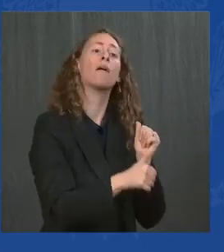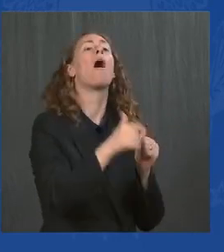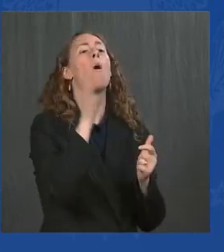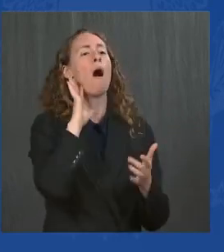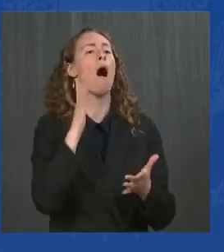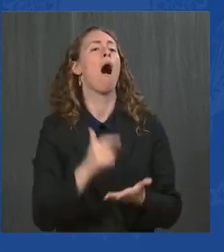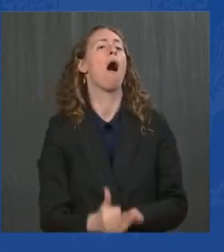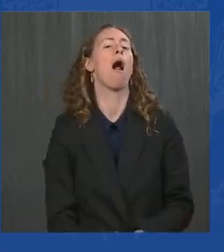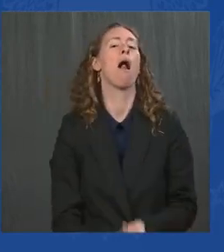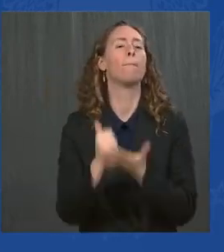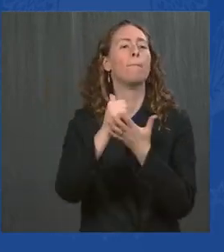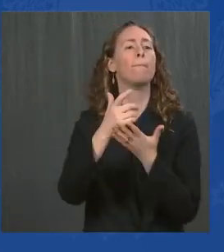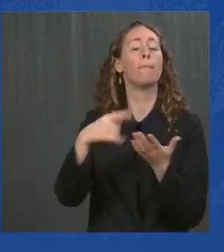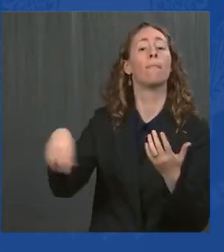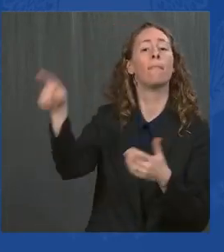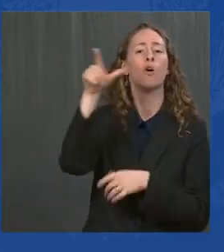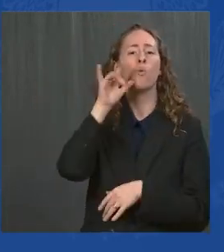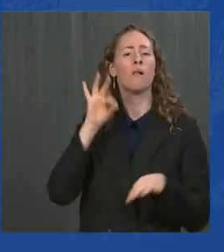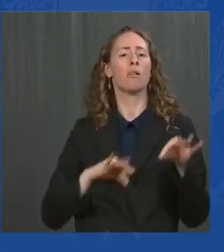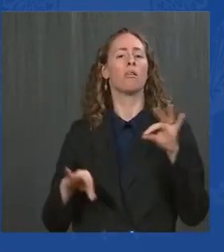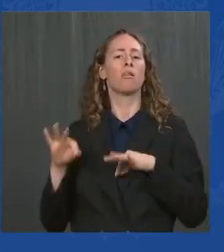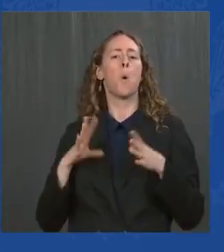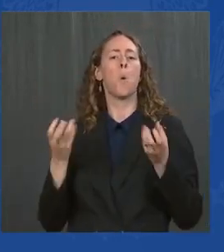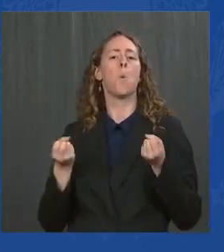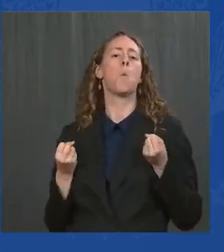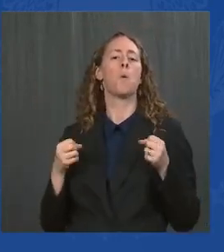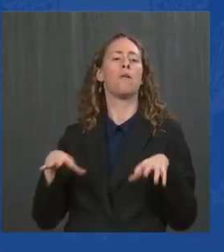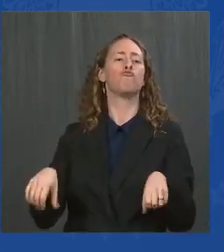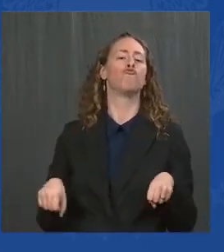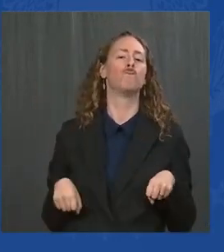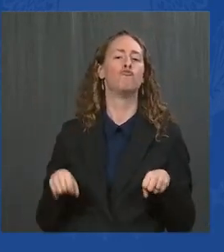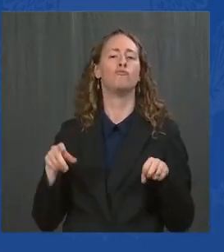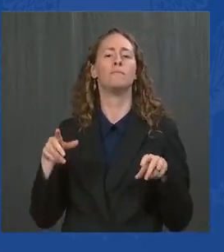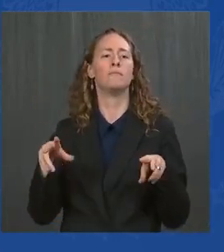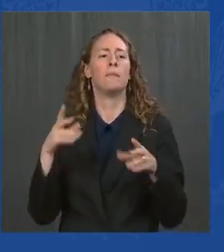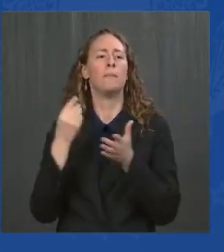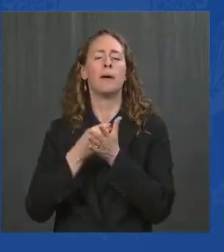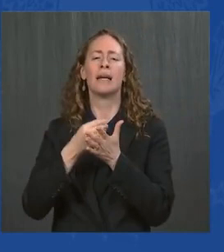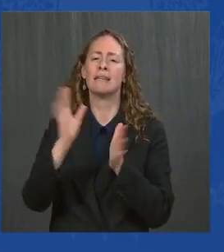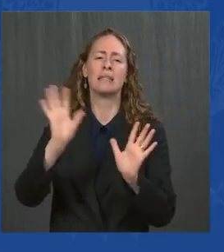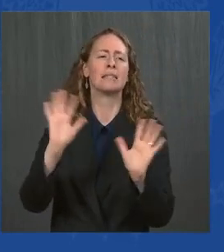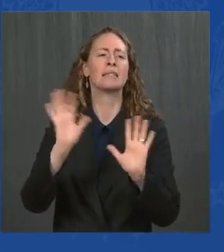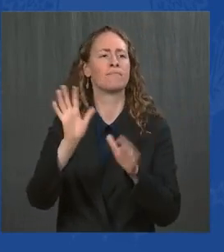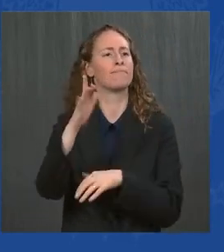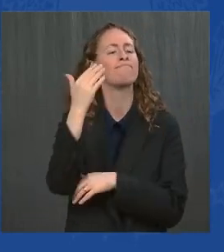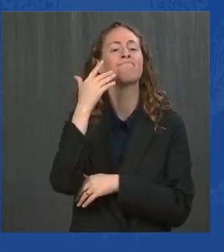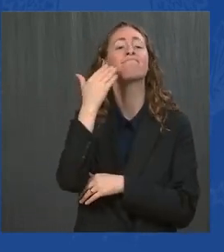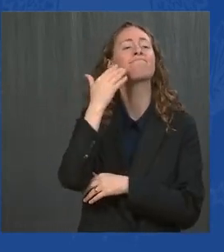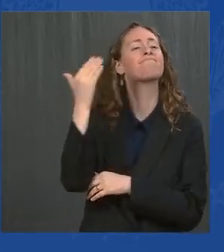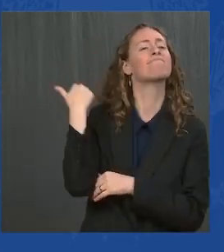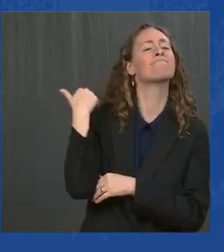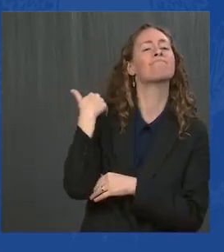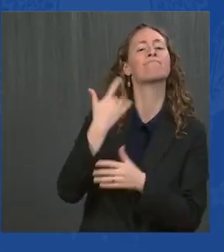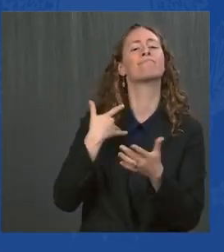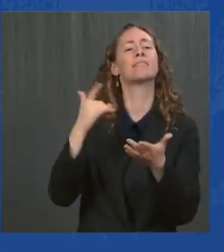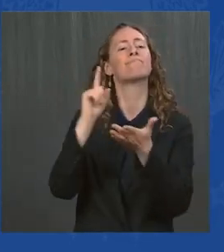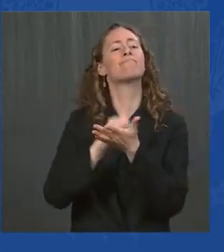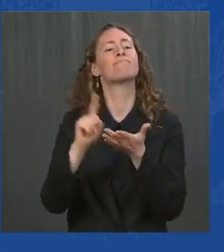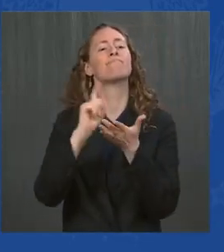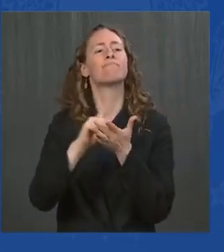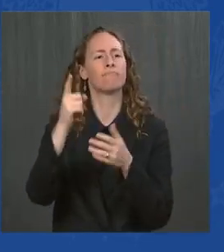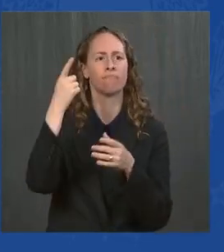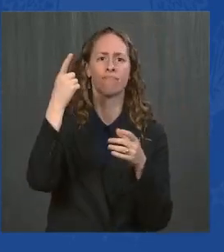had, the whole notion we had, I guess it was every week was going to be infrastructure week. Well, both literally